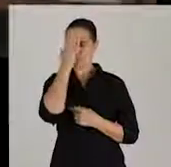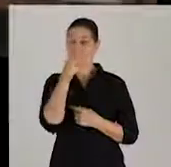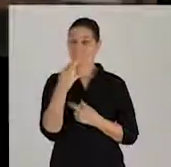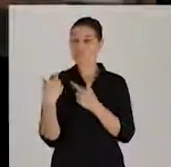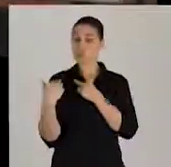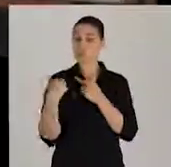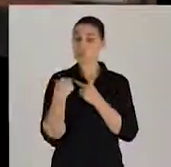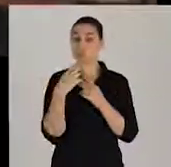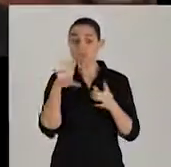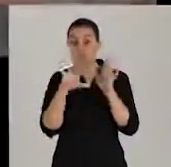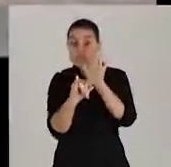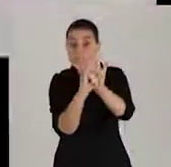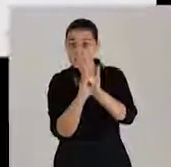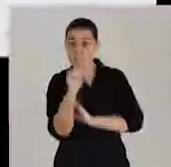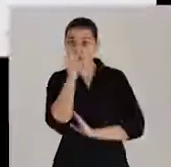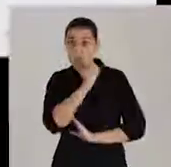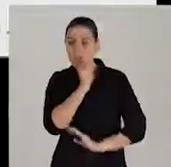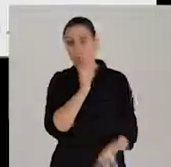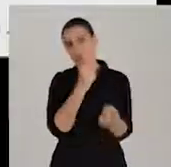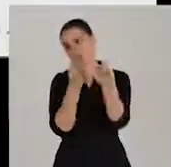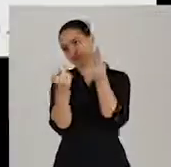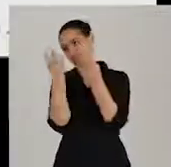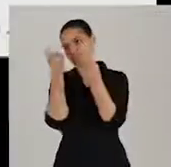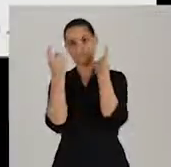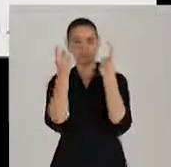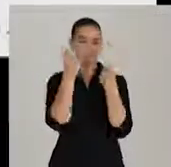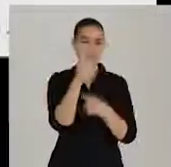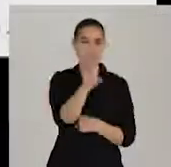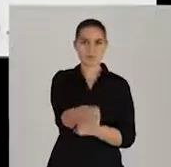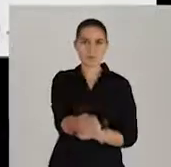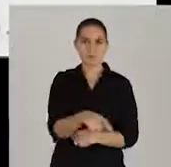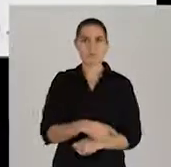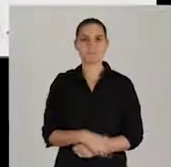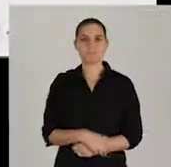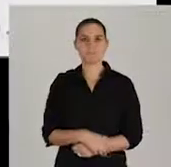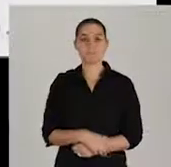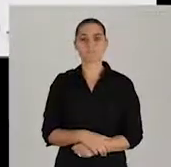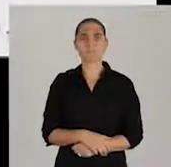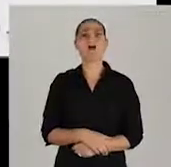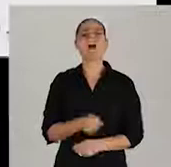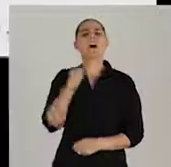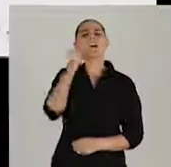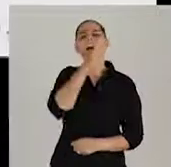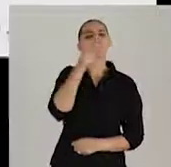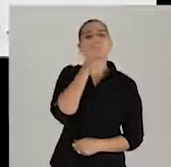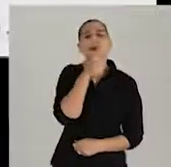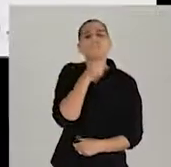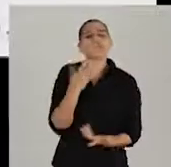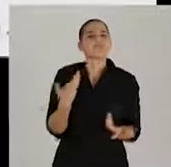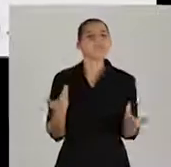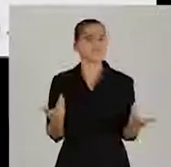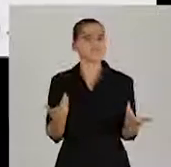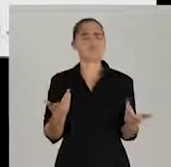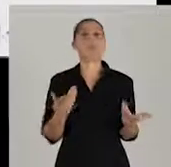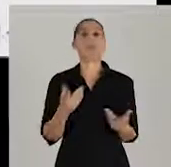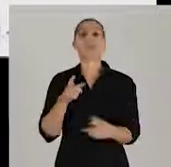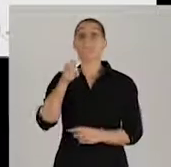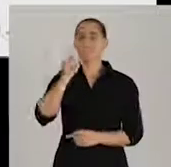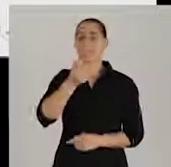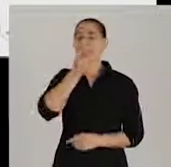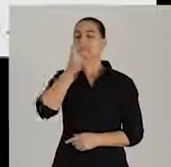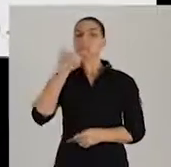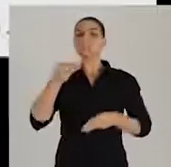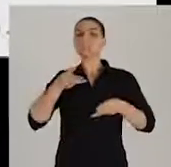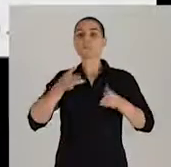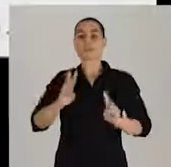critical task. Cough etiquette refers to the practice of covering all coughs and sneezes to